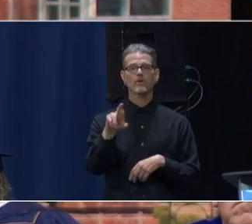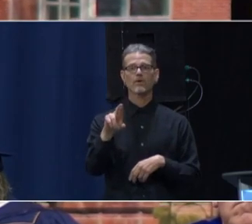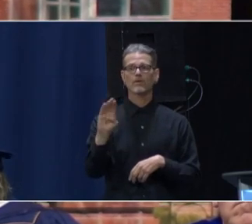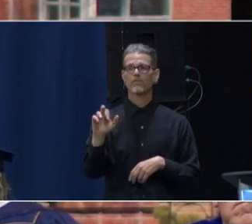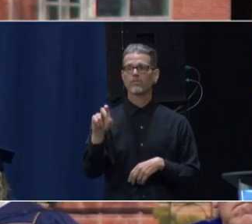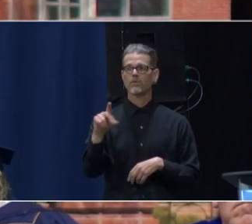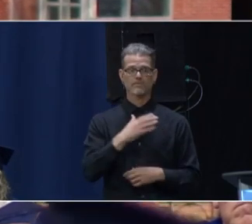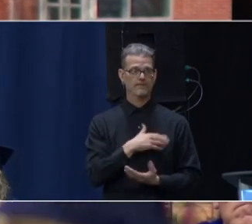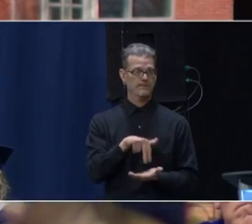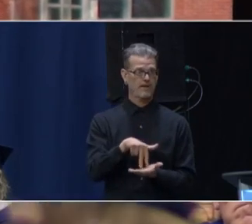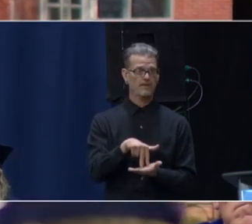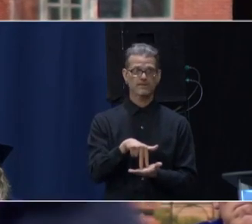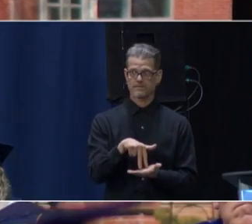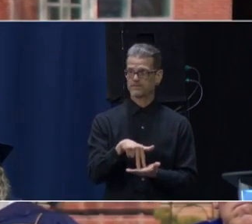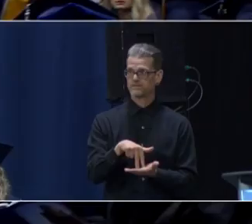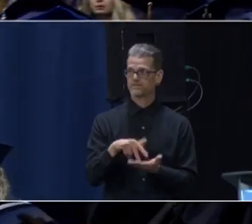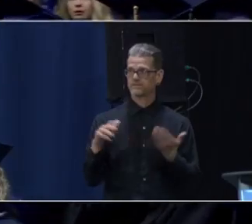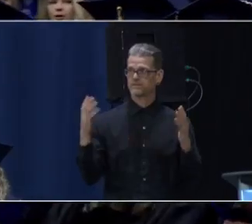stand?